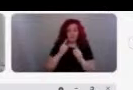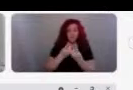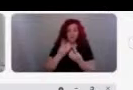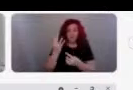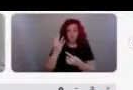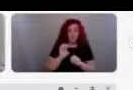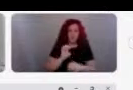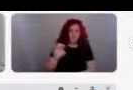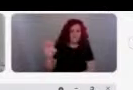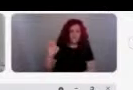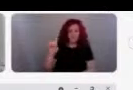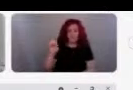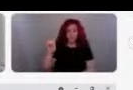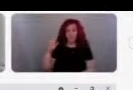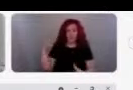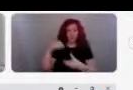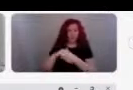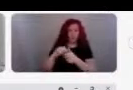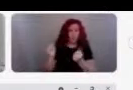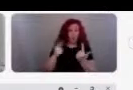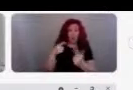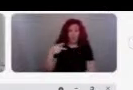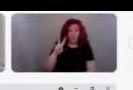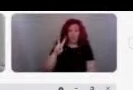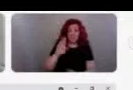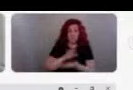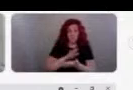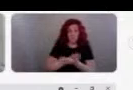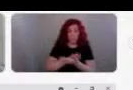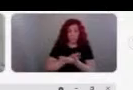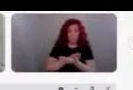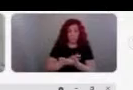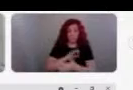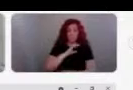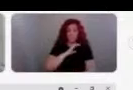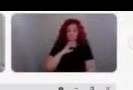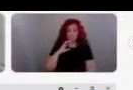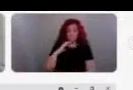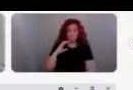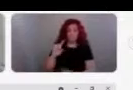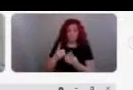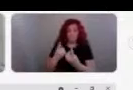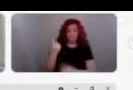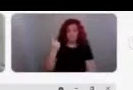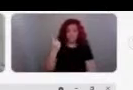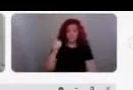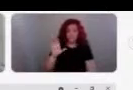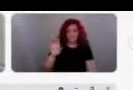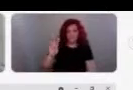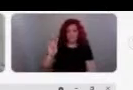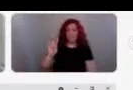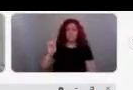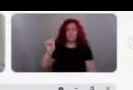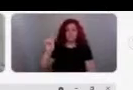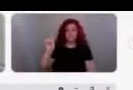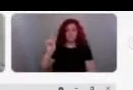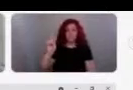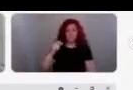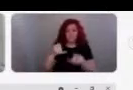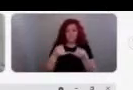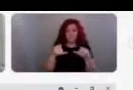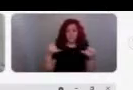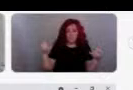101 include all of pve schools on congressional district 1 the boundary of district